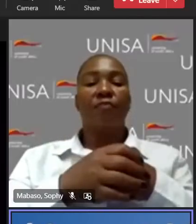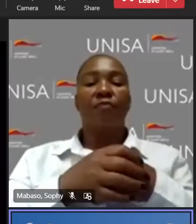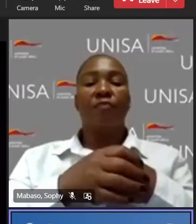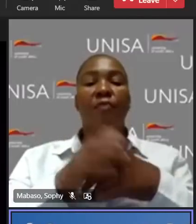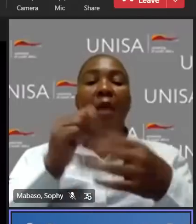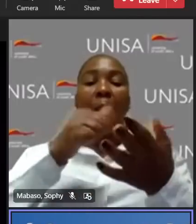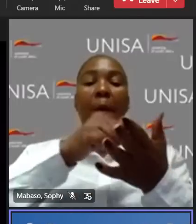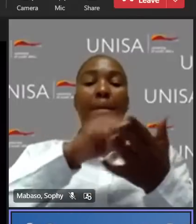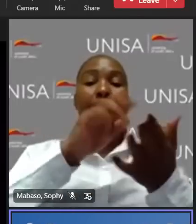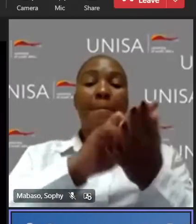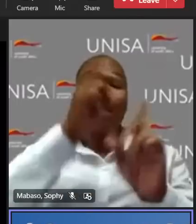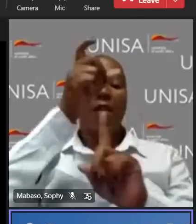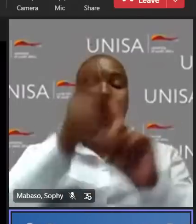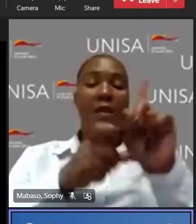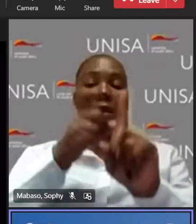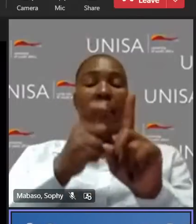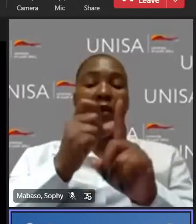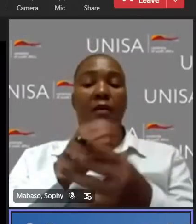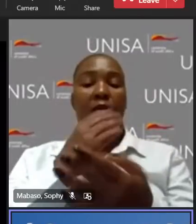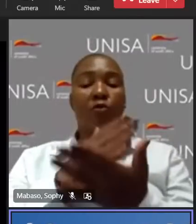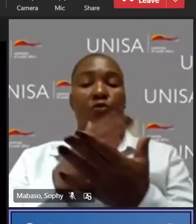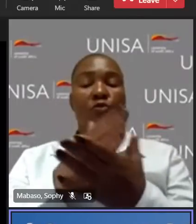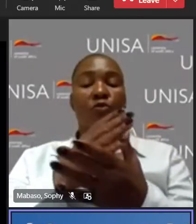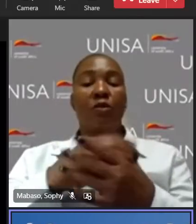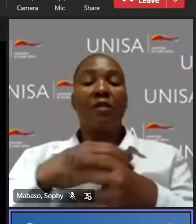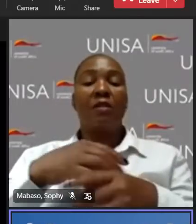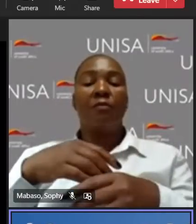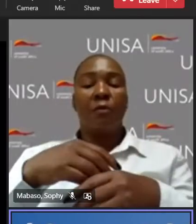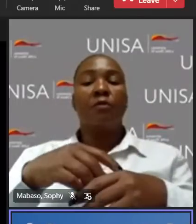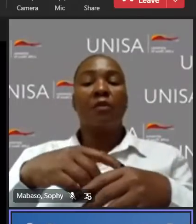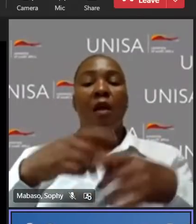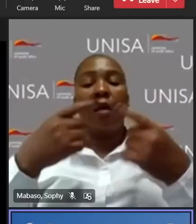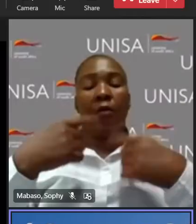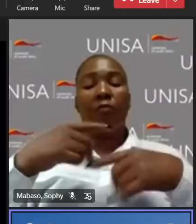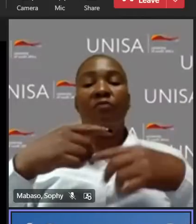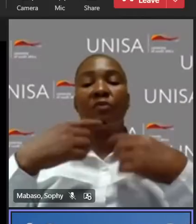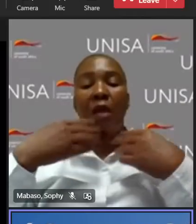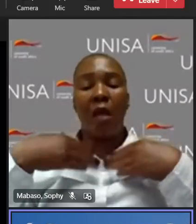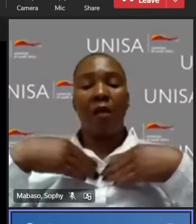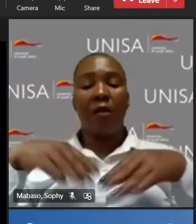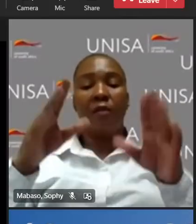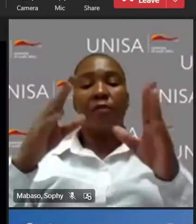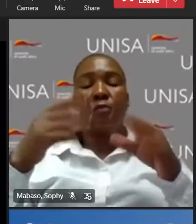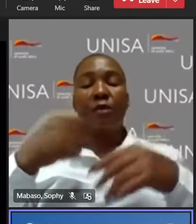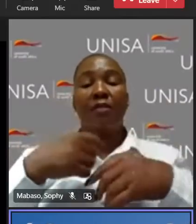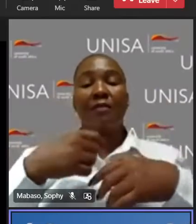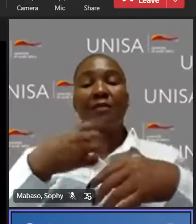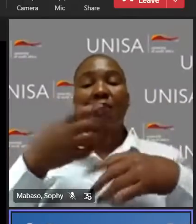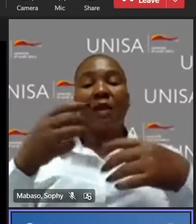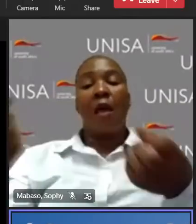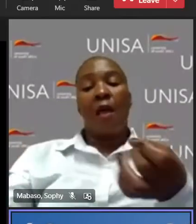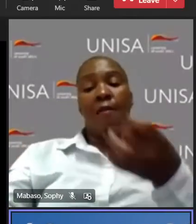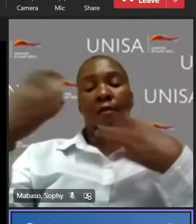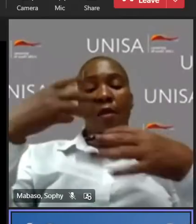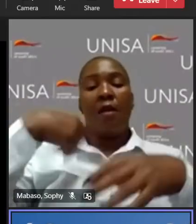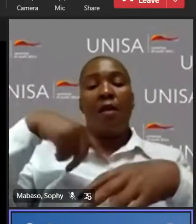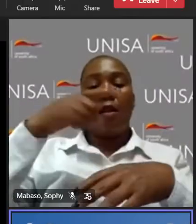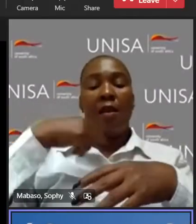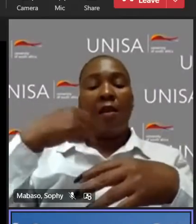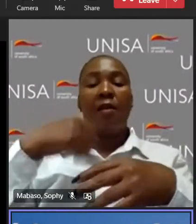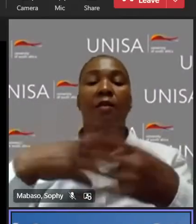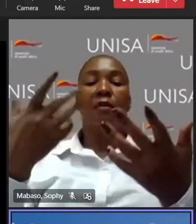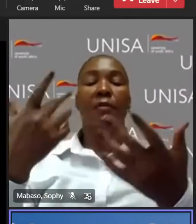Applicants must ensure that they have declared their disability when applying. And there is